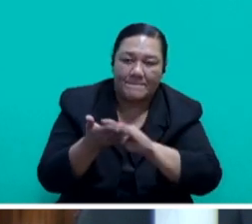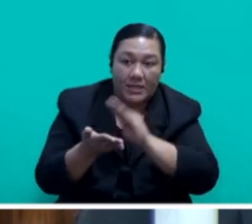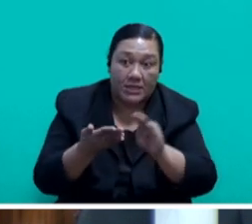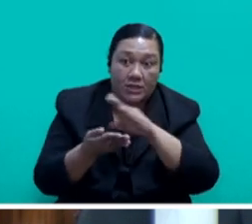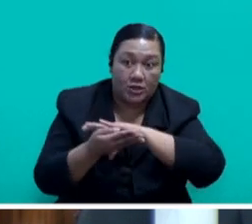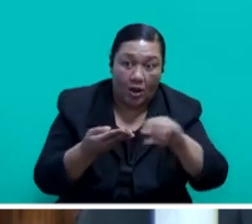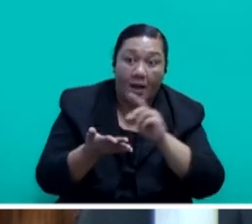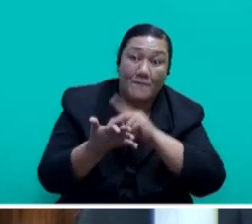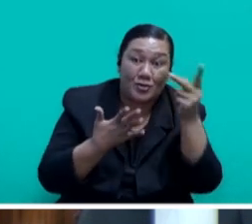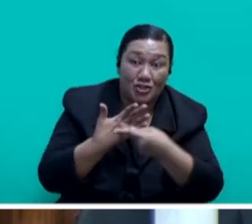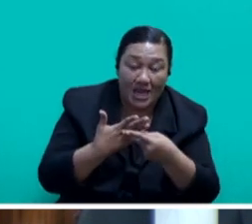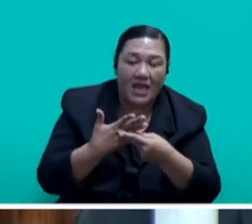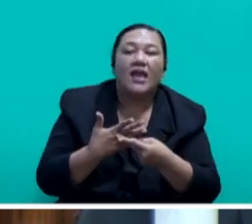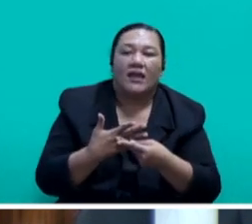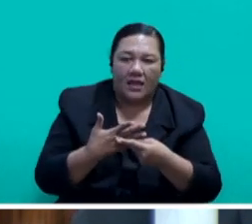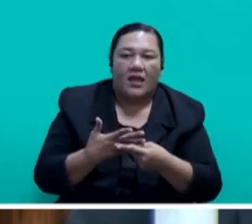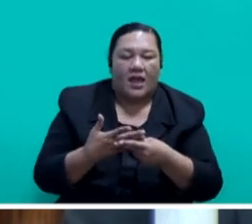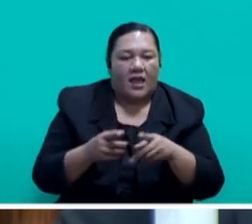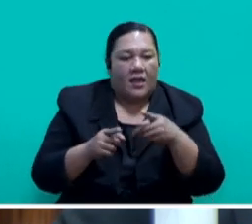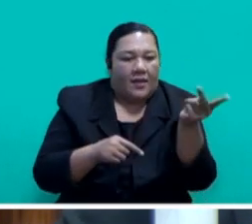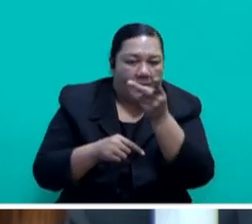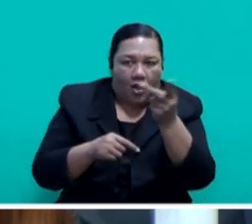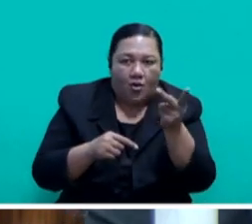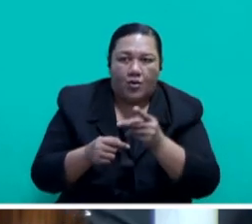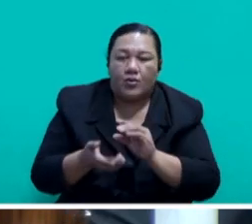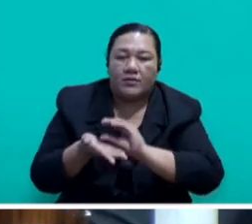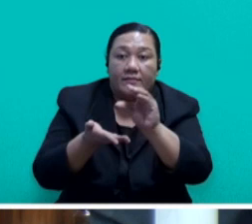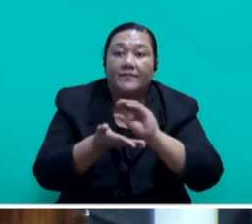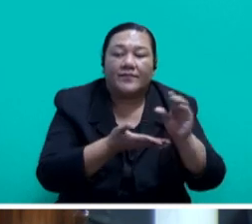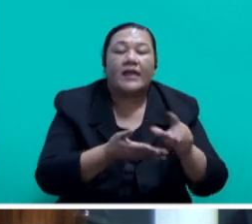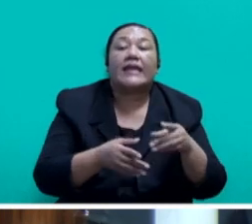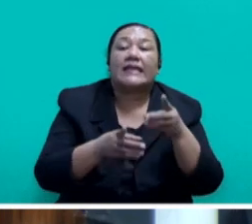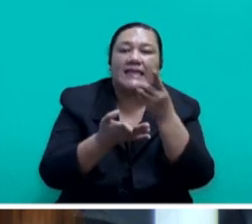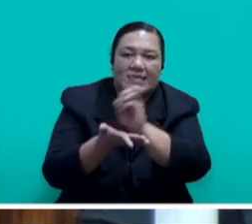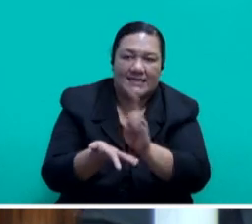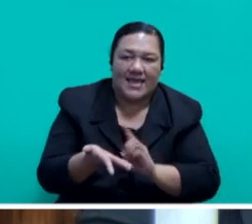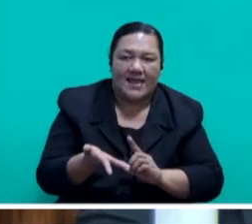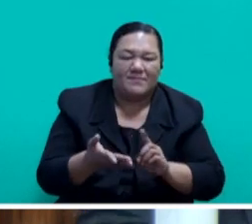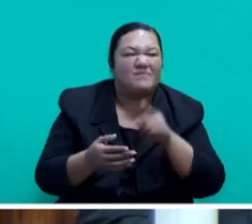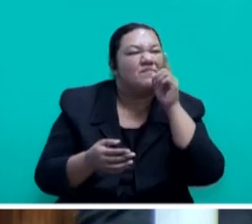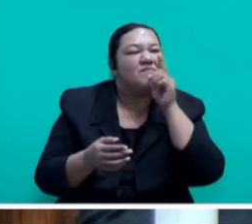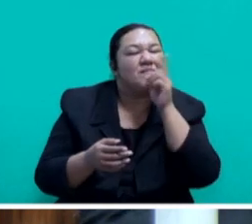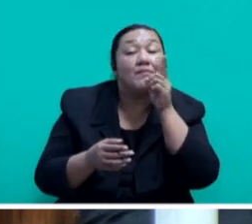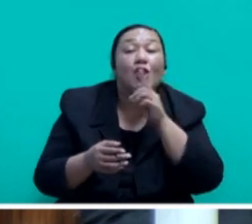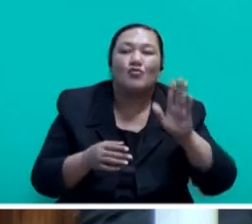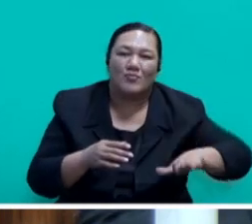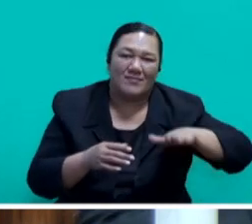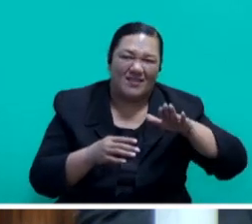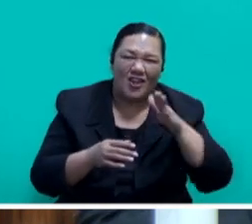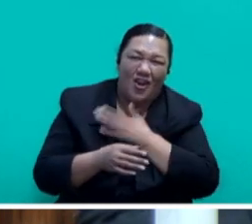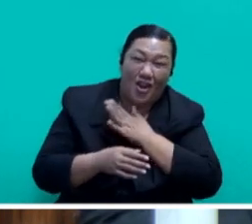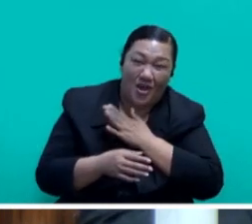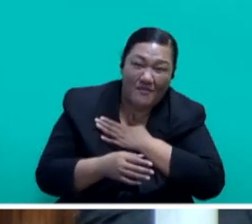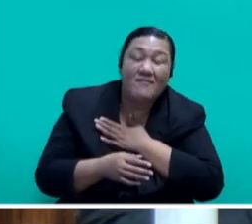respectively. These collaborative efforts are designed to benefit vulnerable families by providing cyclone-safe